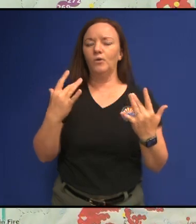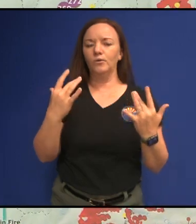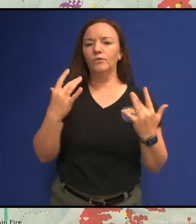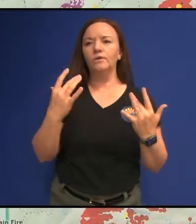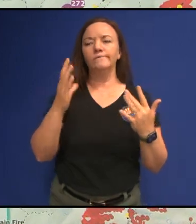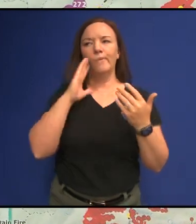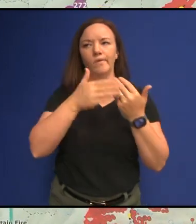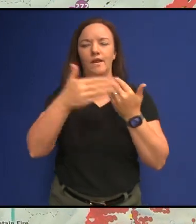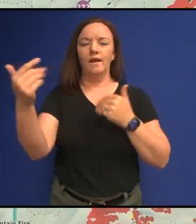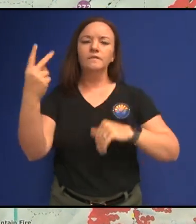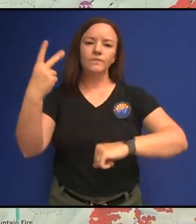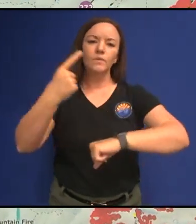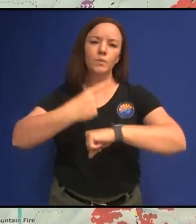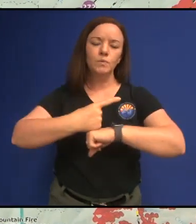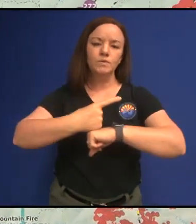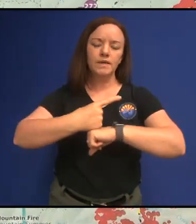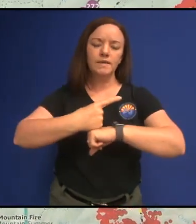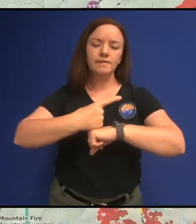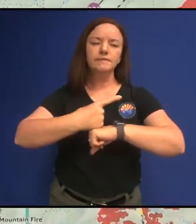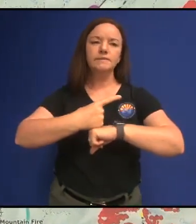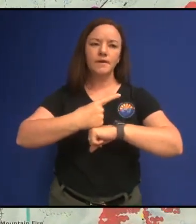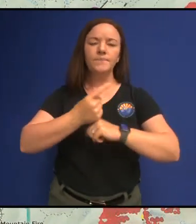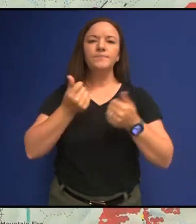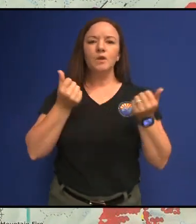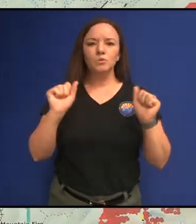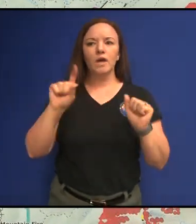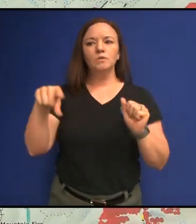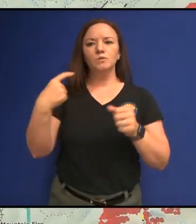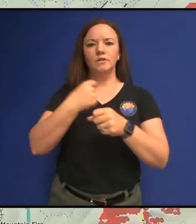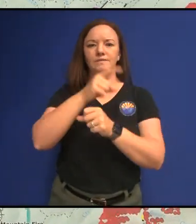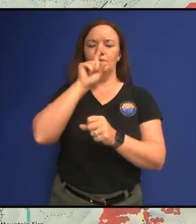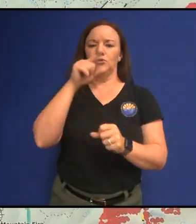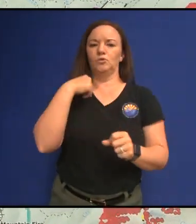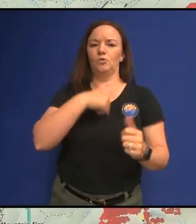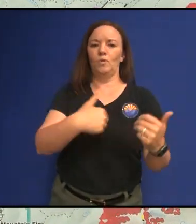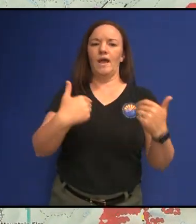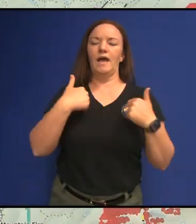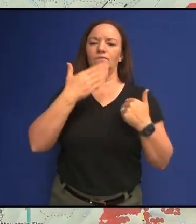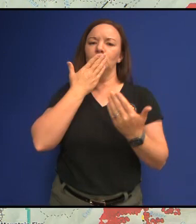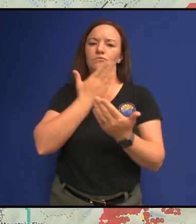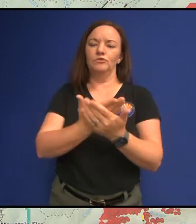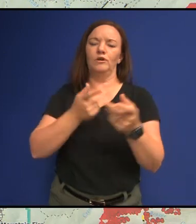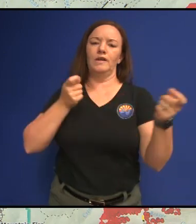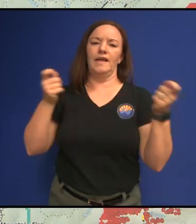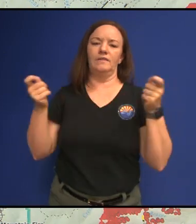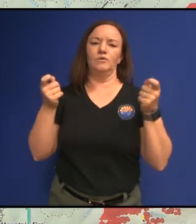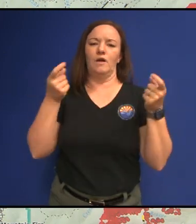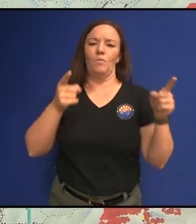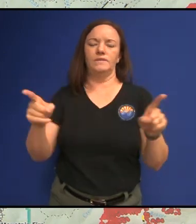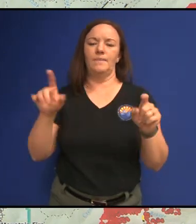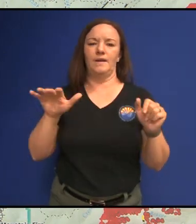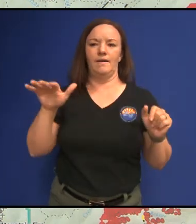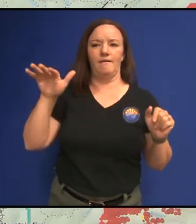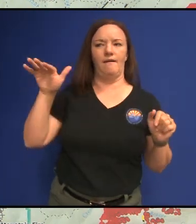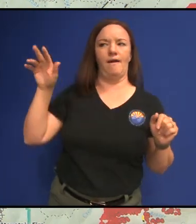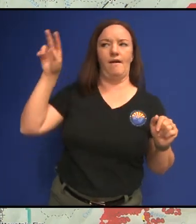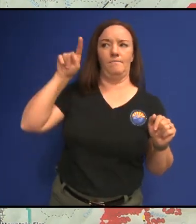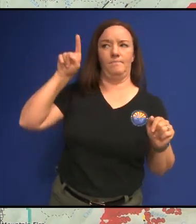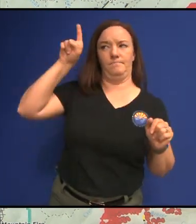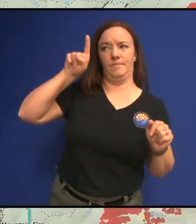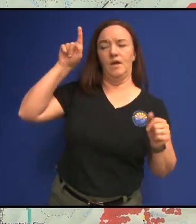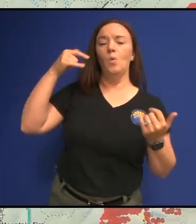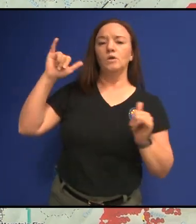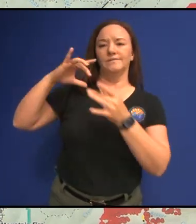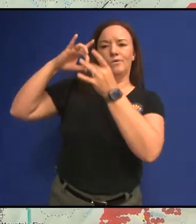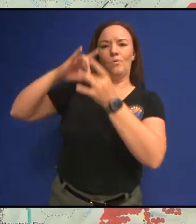the next few days. Trying to just make sure we have a good handle on what's happening up there. We are still coordinating with